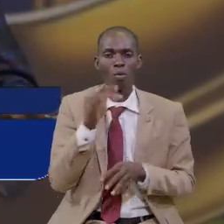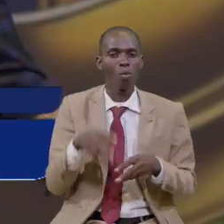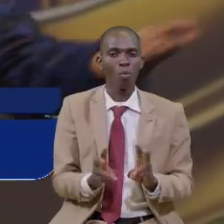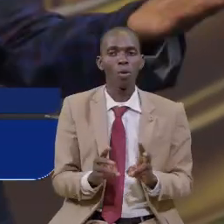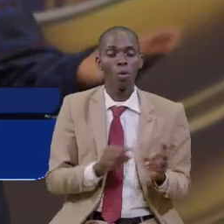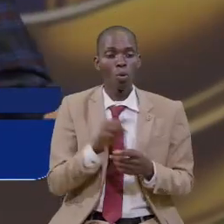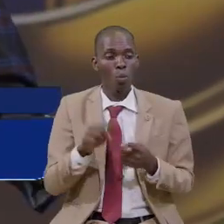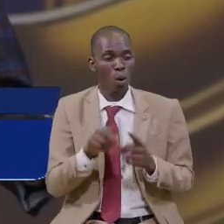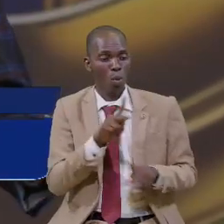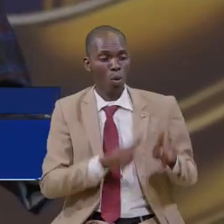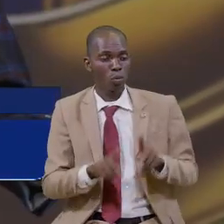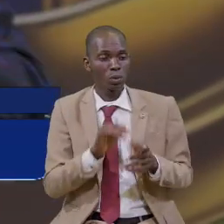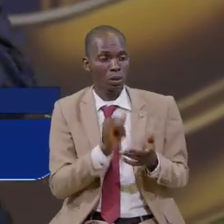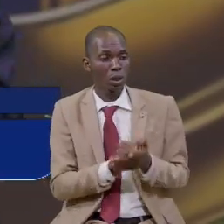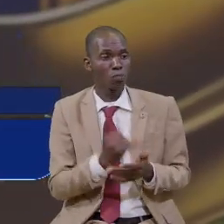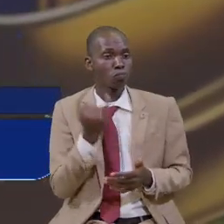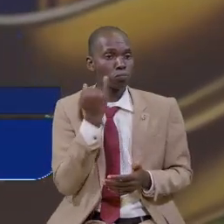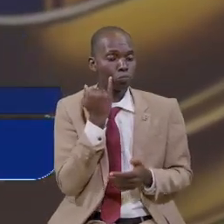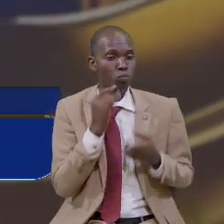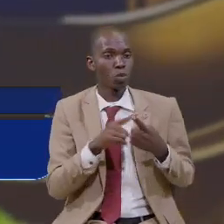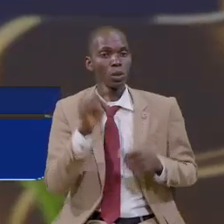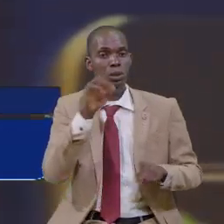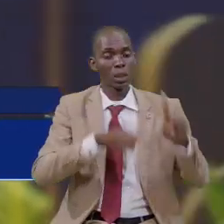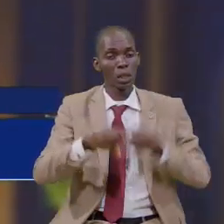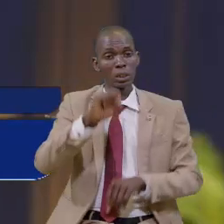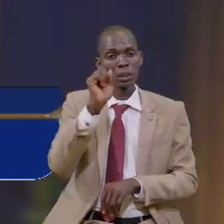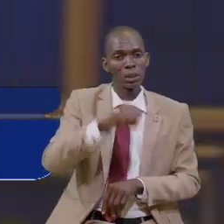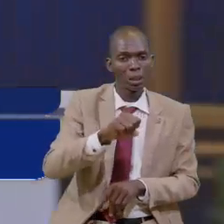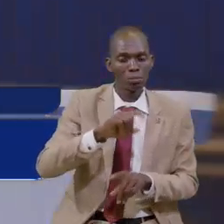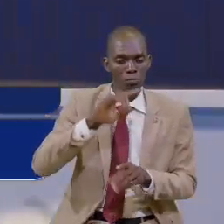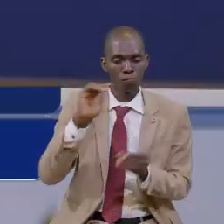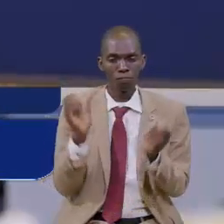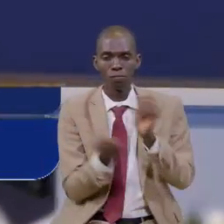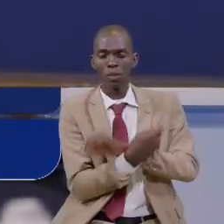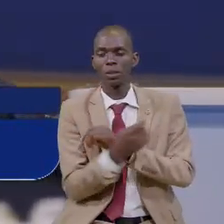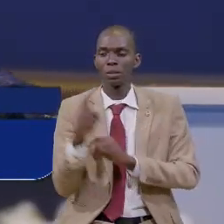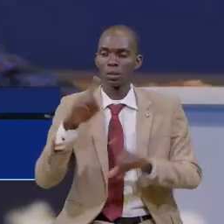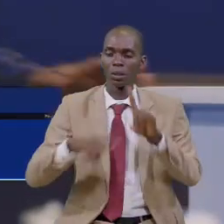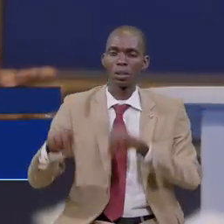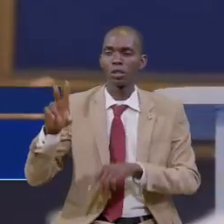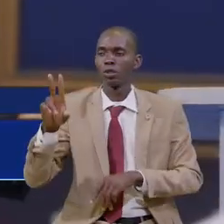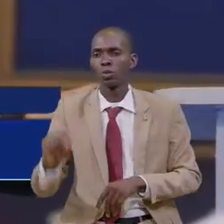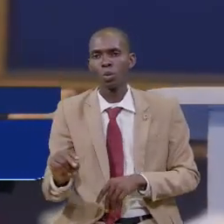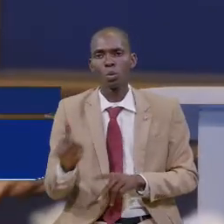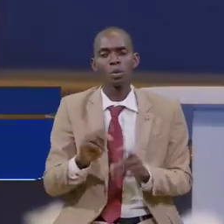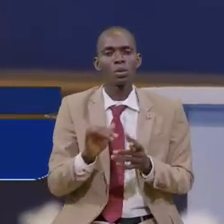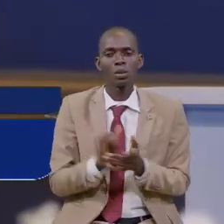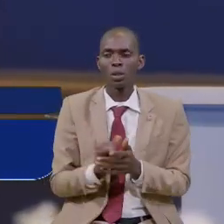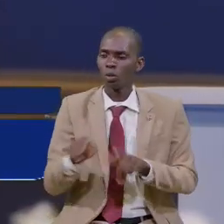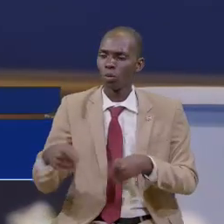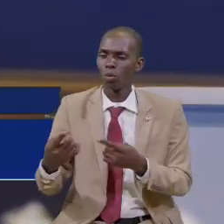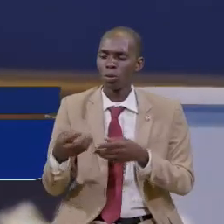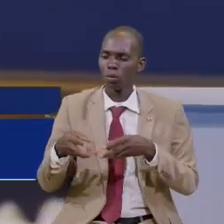what comes out is no. And when the path is going the path of destruction, and you come